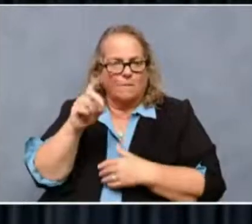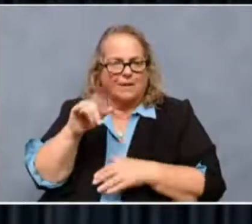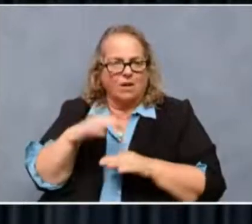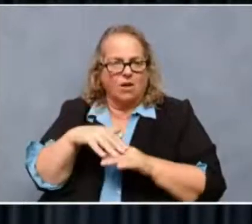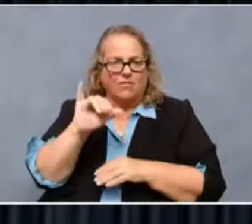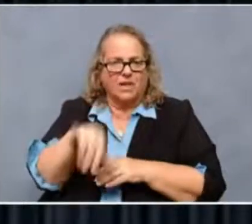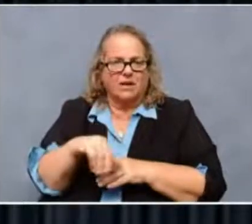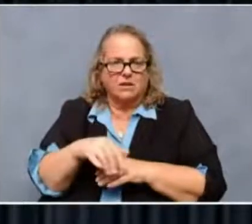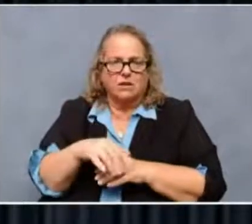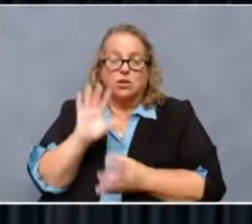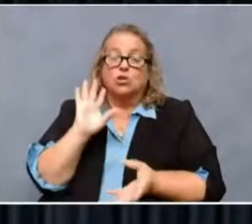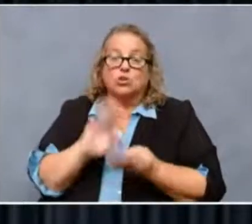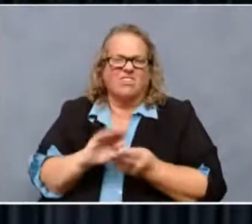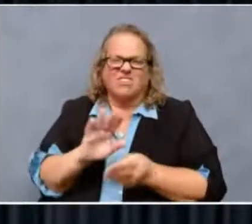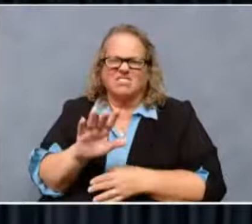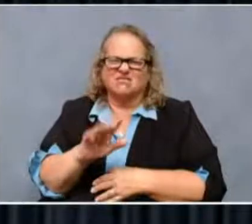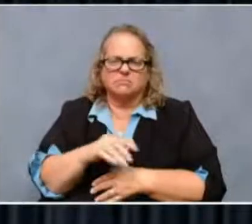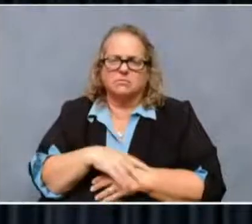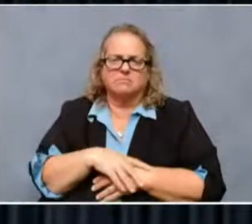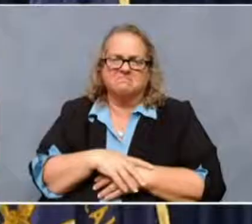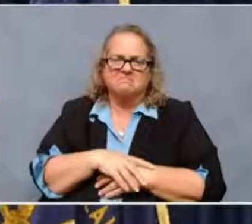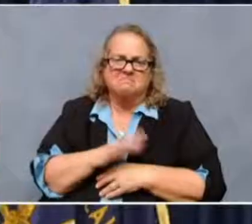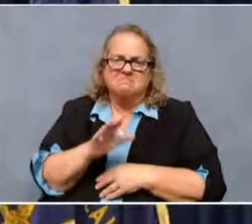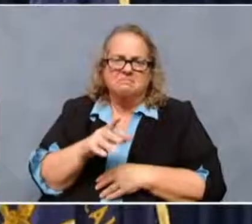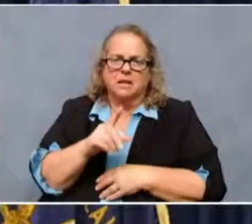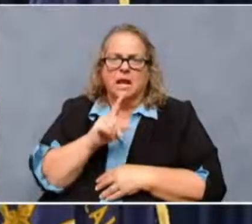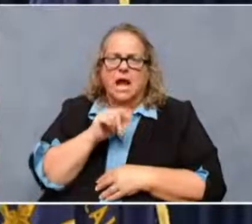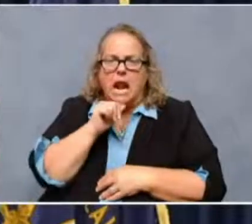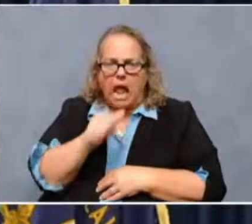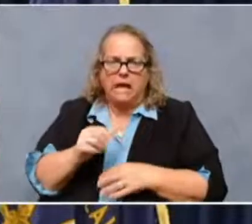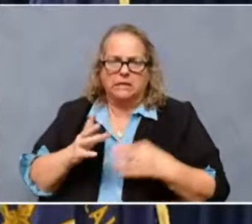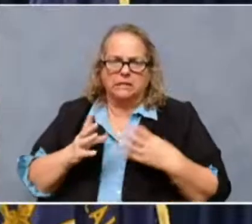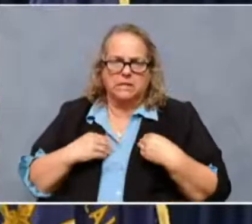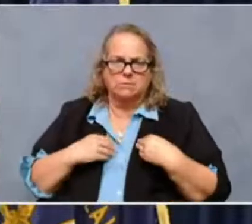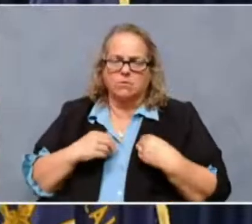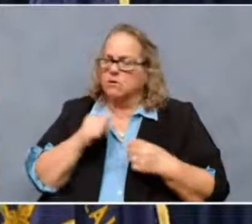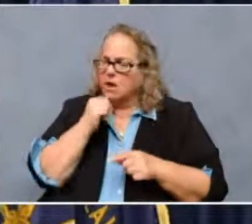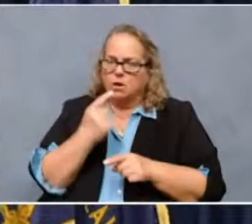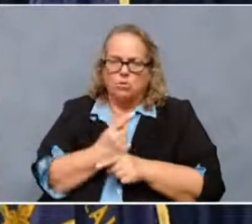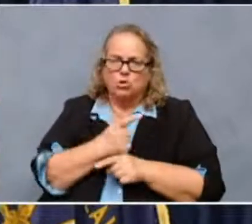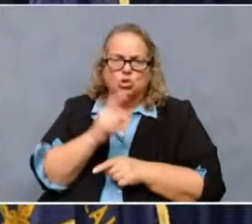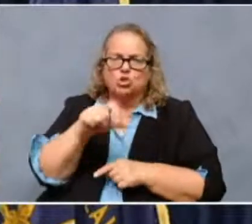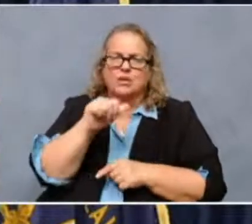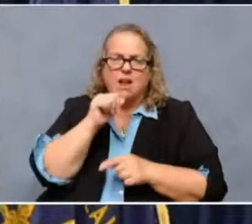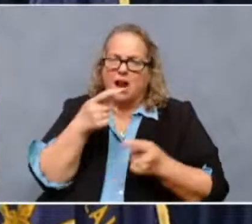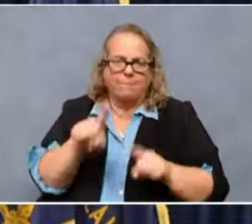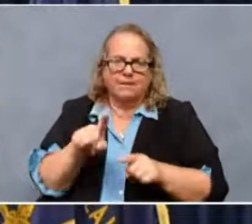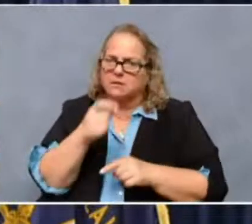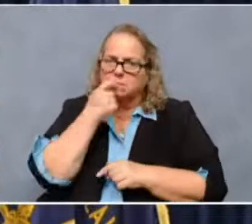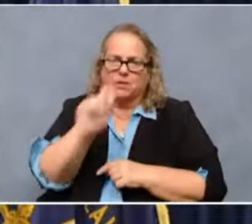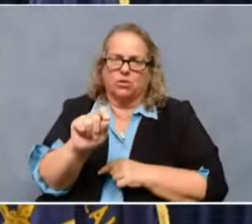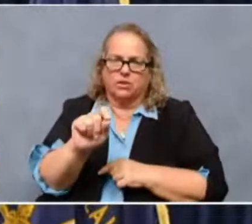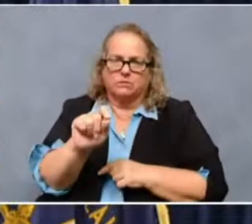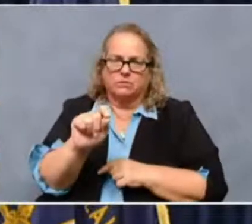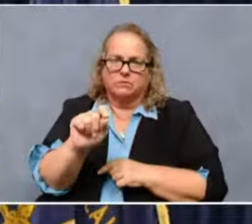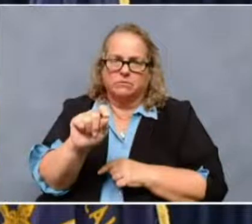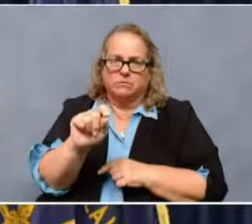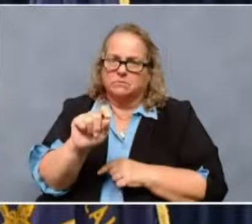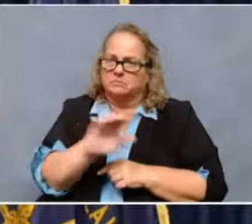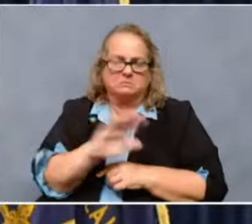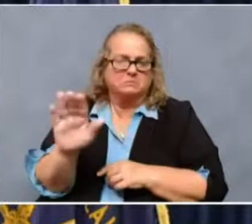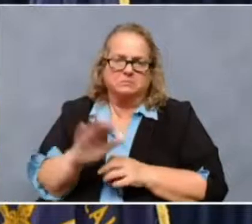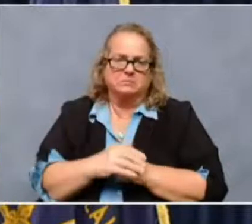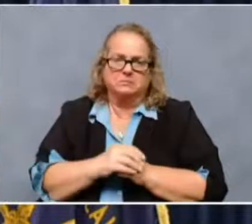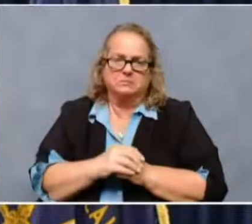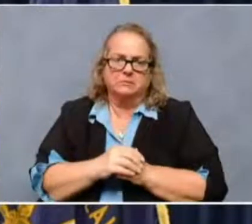Totally unacceptable, inappropriate, shouldn't happen. And so that means that, you know,